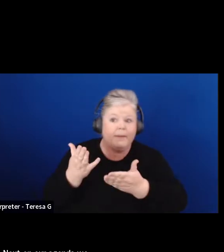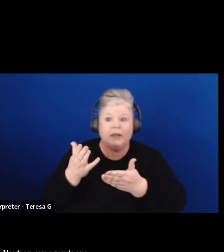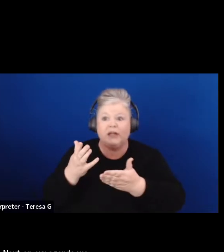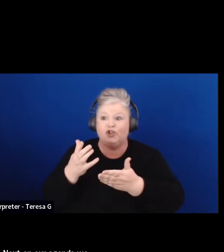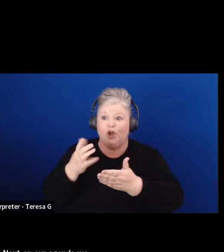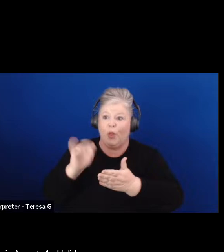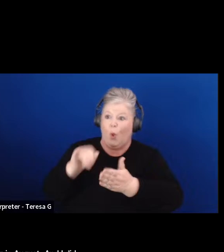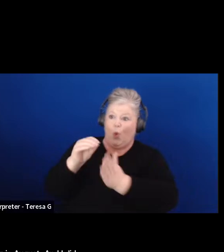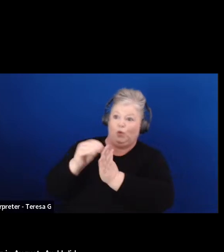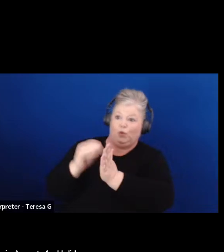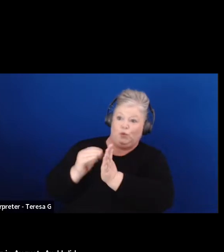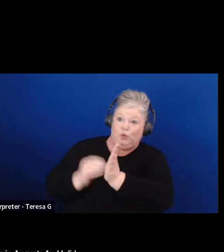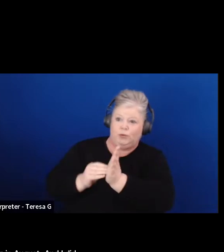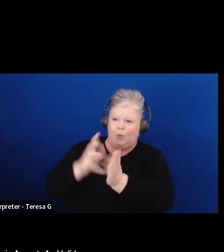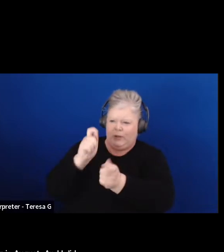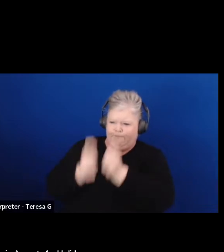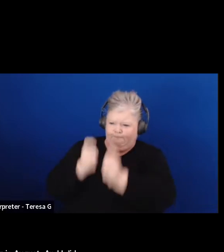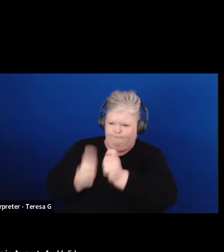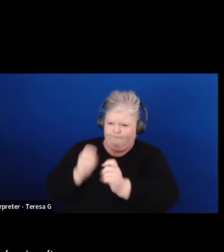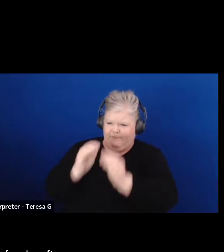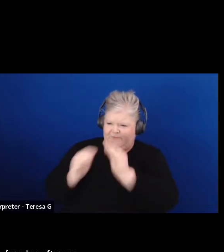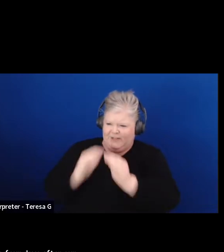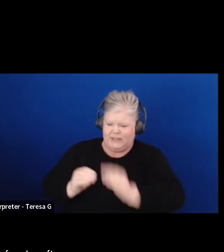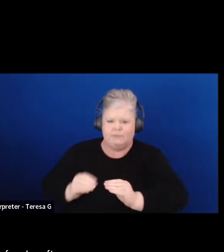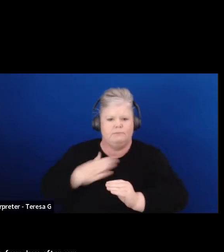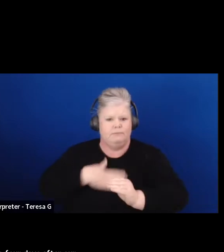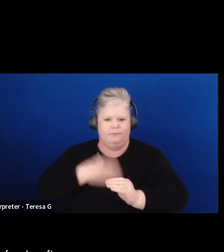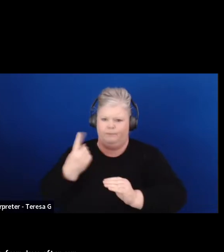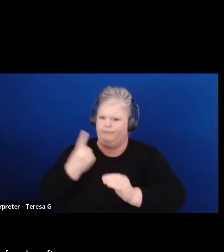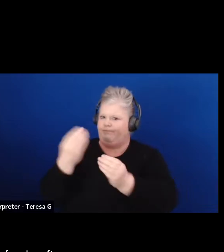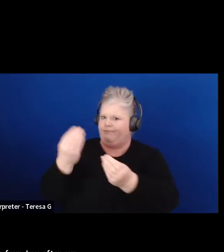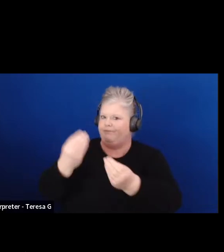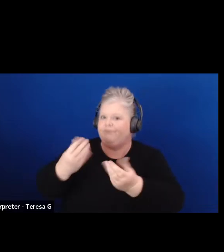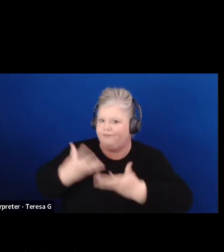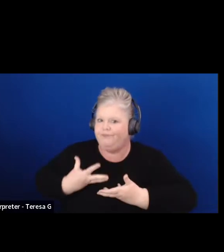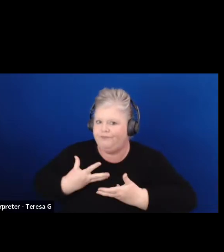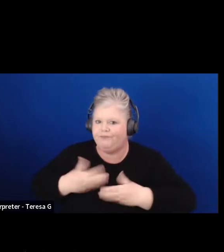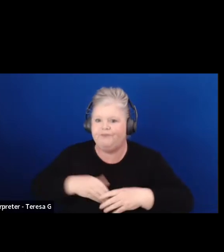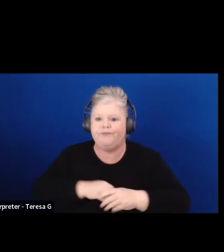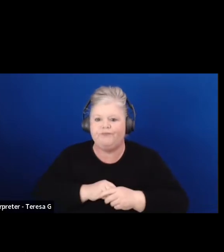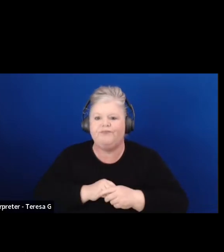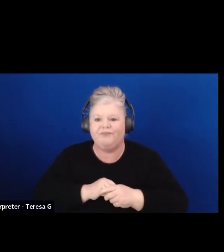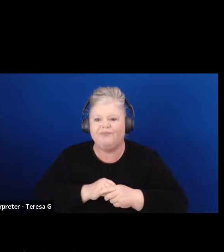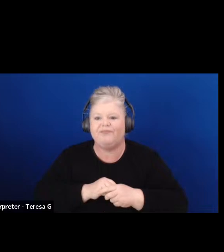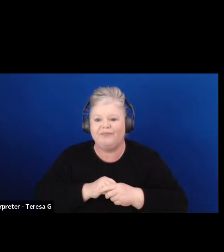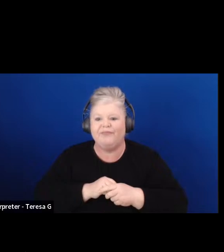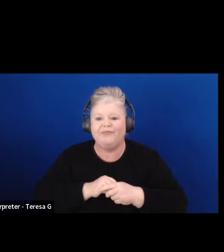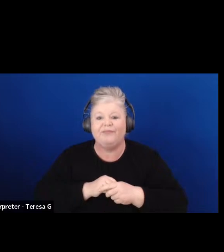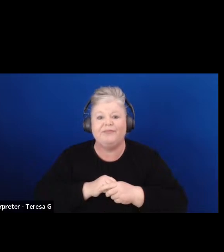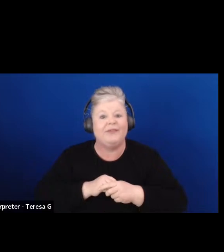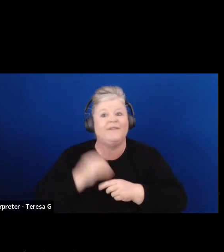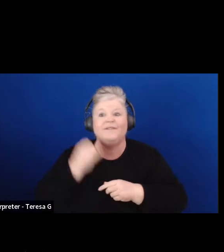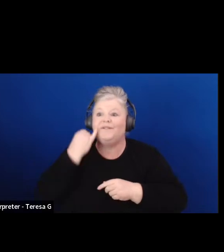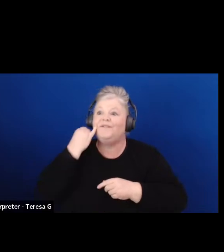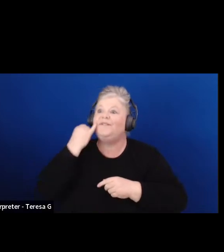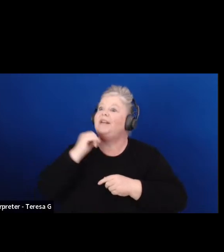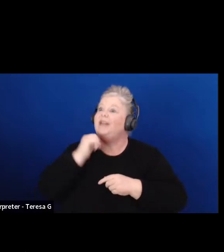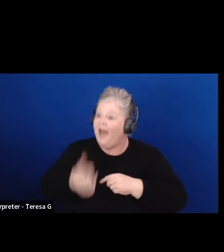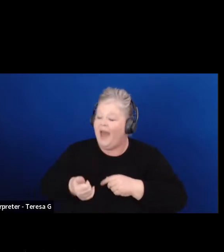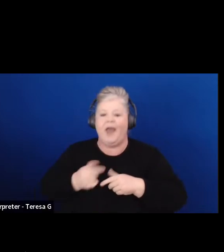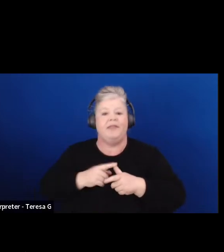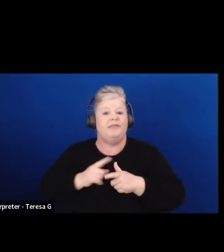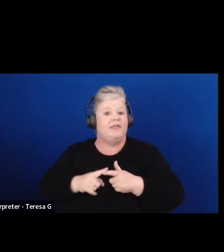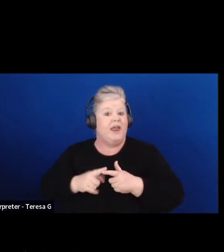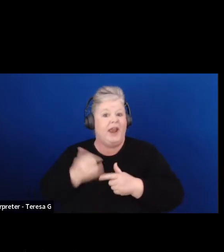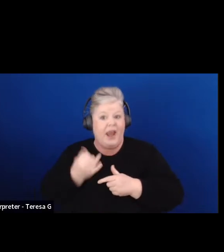or corrections, please let me know. And if not, if anybody would like to make